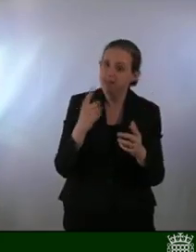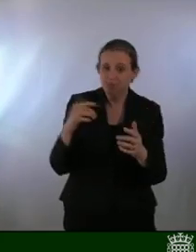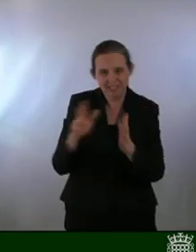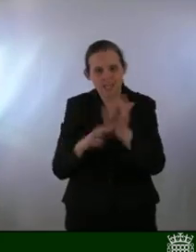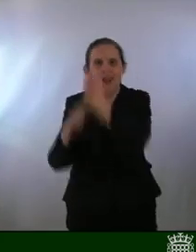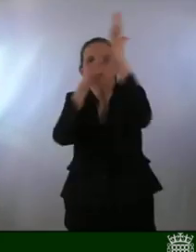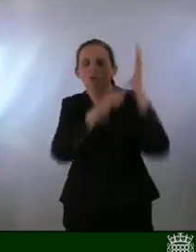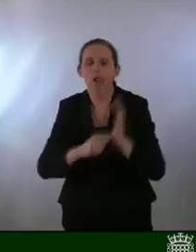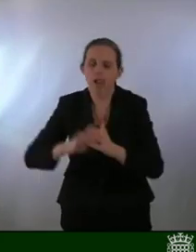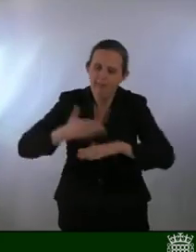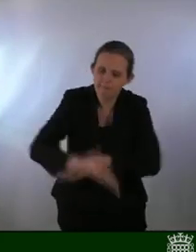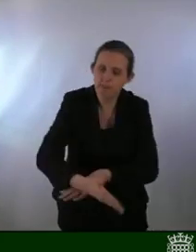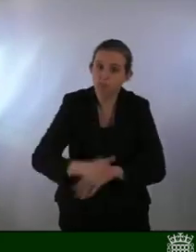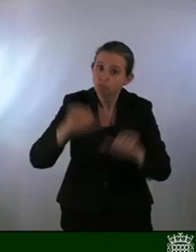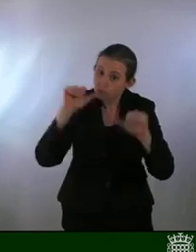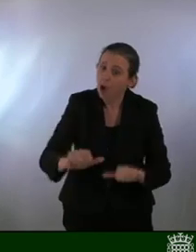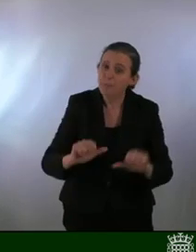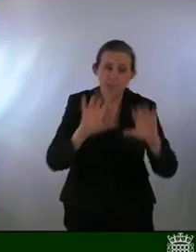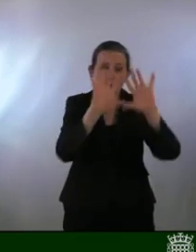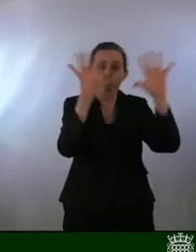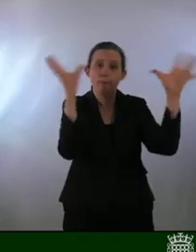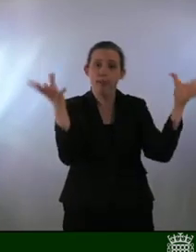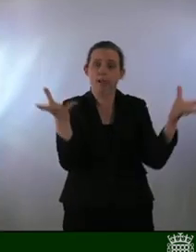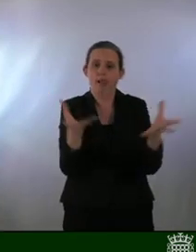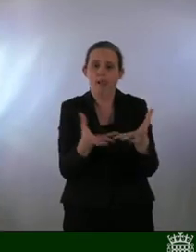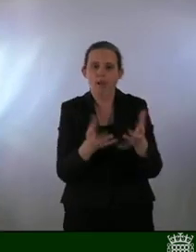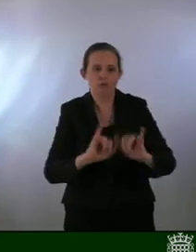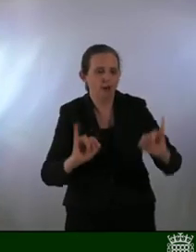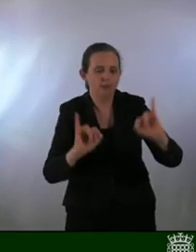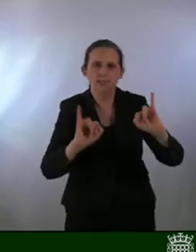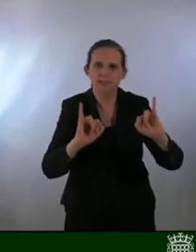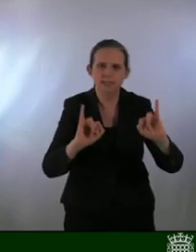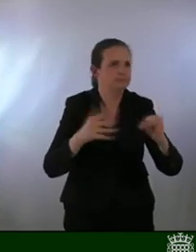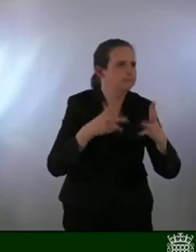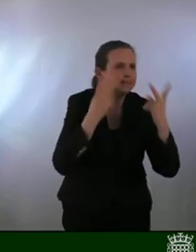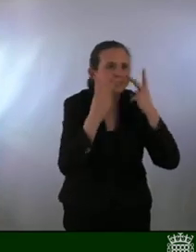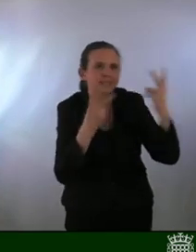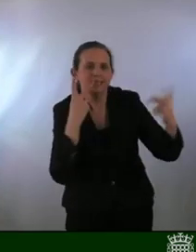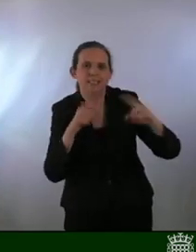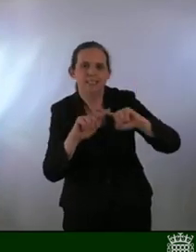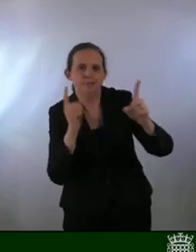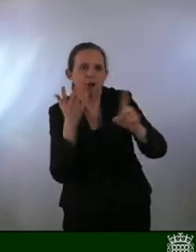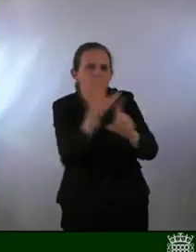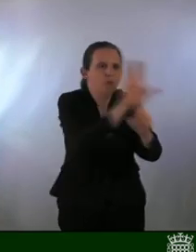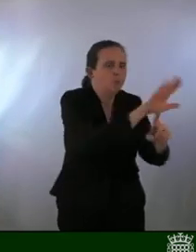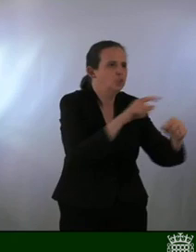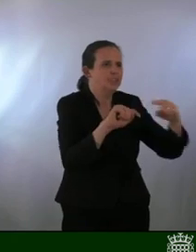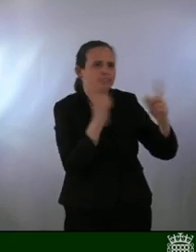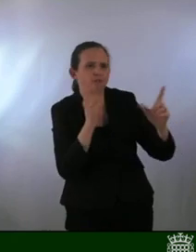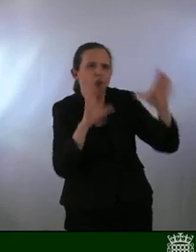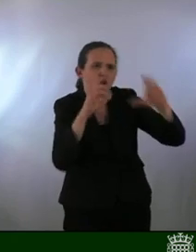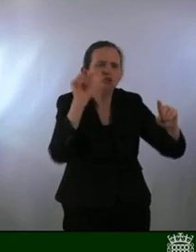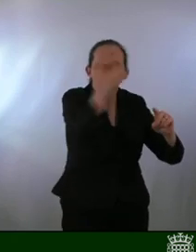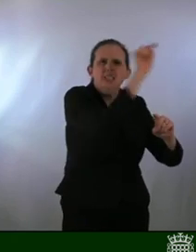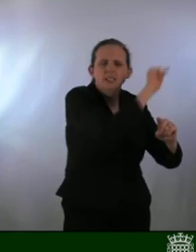it's more than that. This is a global crisis that has seen different approaches in different countries. Does the Secretary of